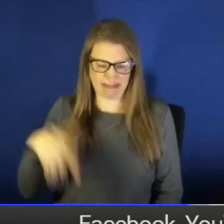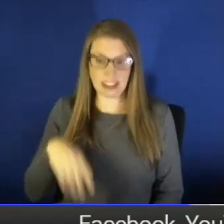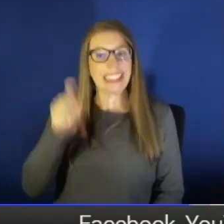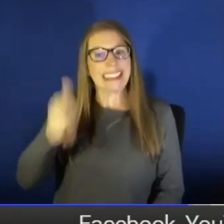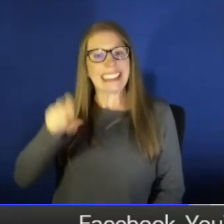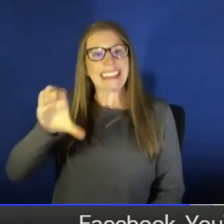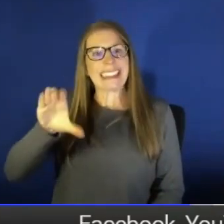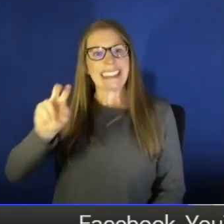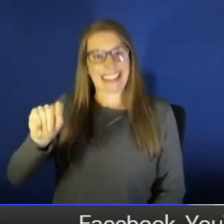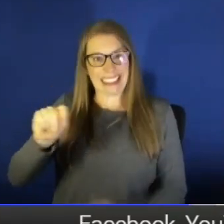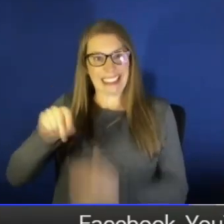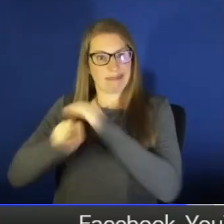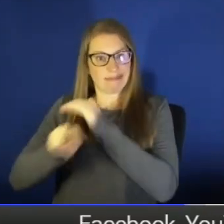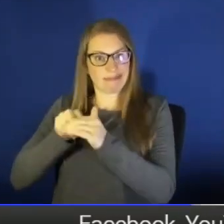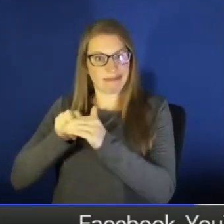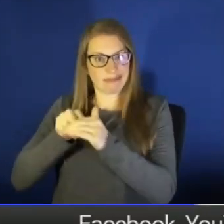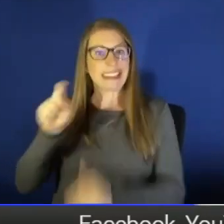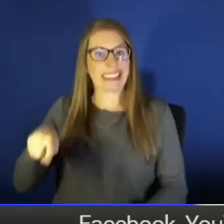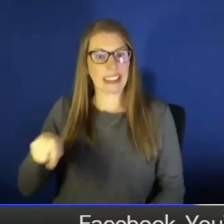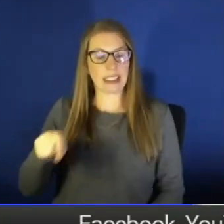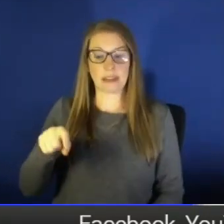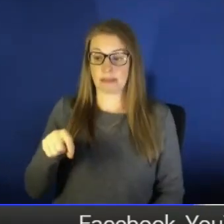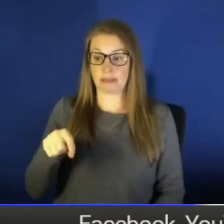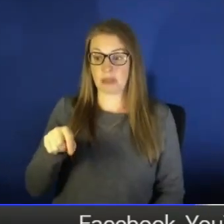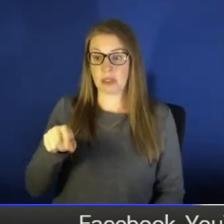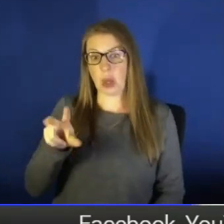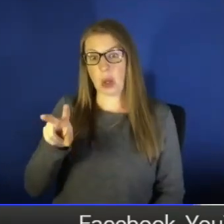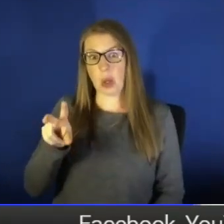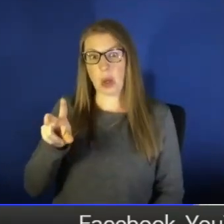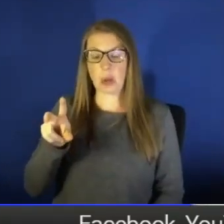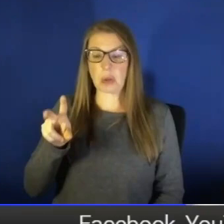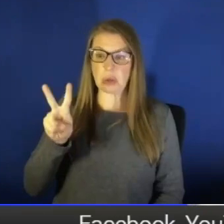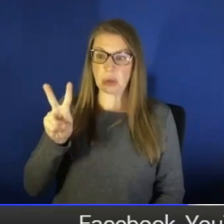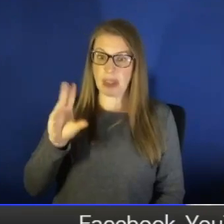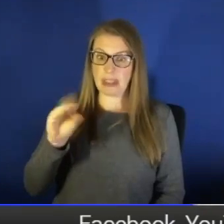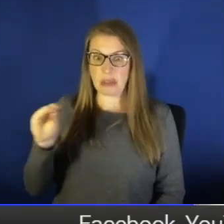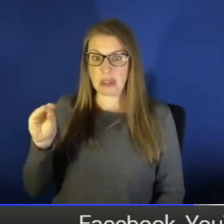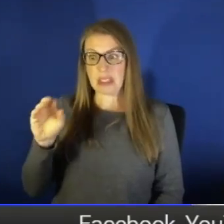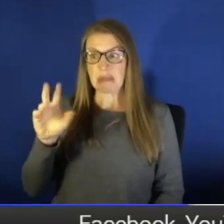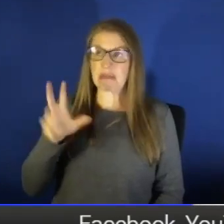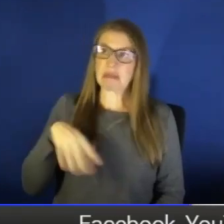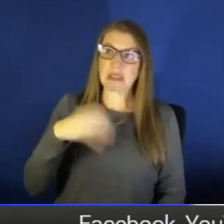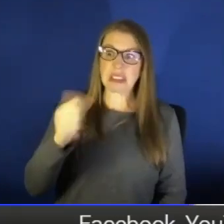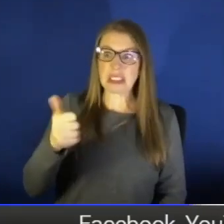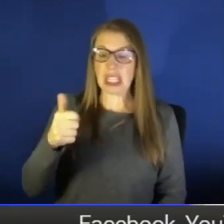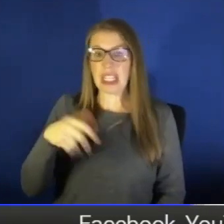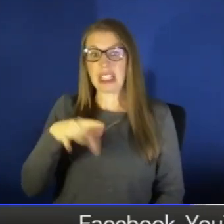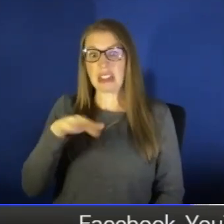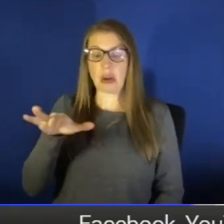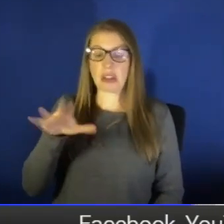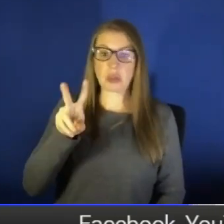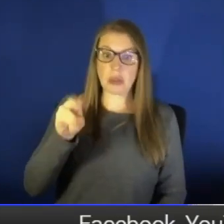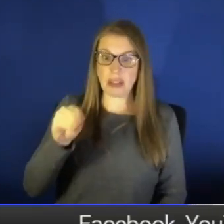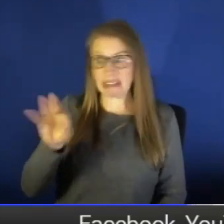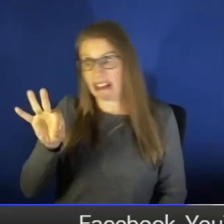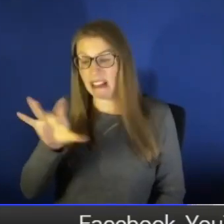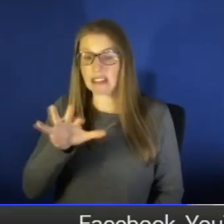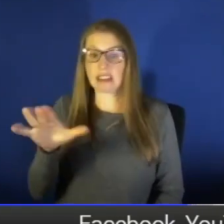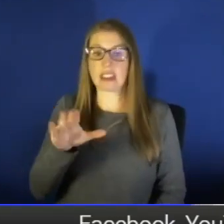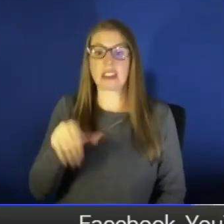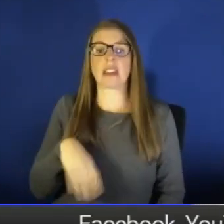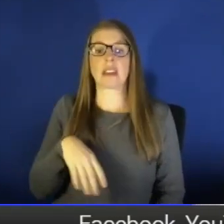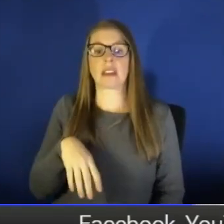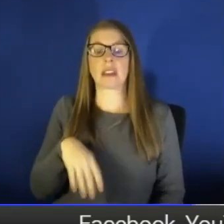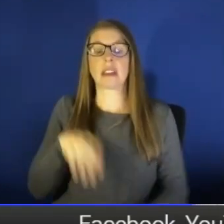late 2000s, we got the first clinical trial after 30 to 40 years that showed that you could reduce your risk of